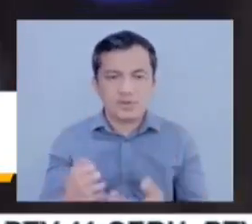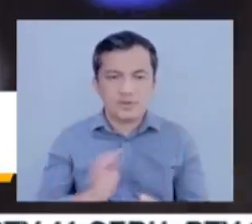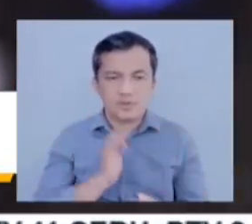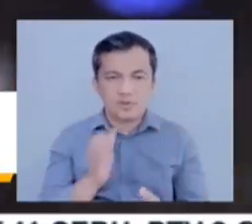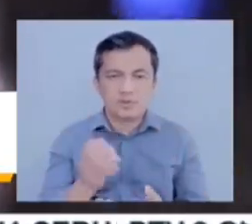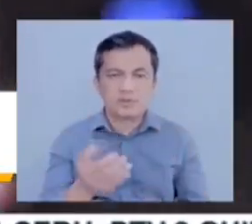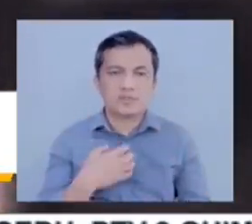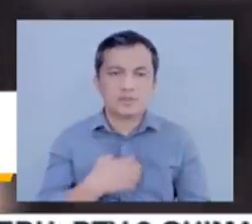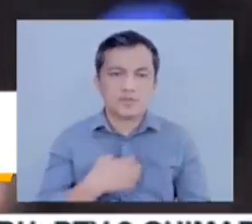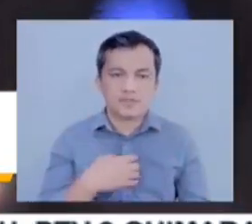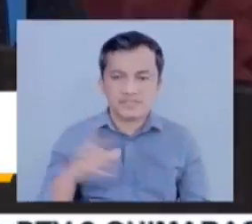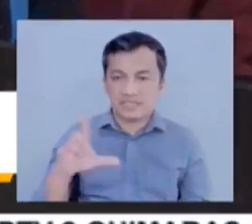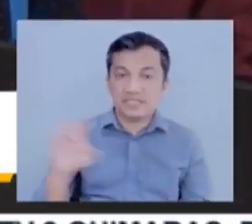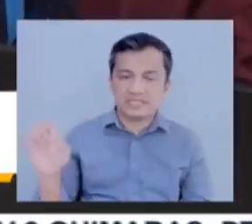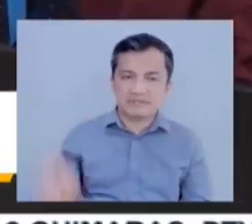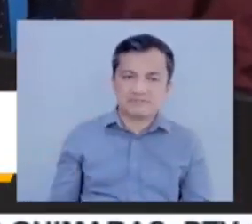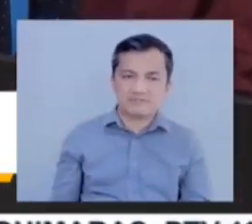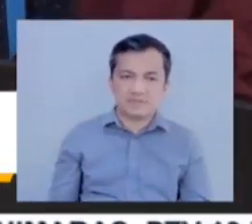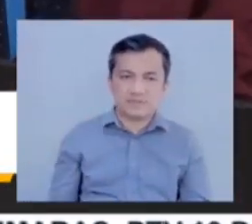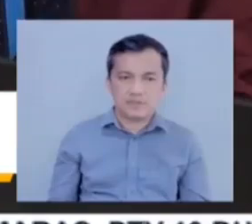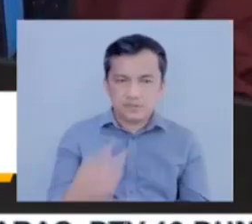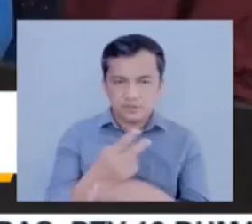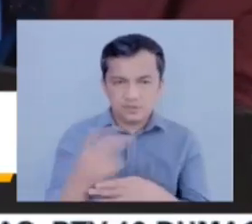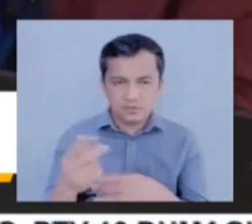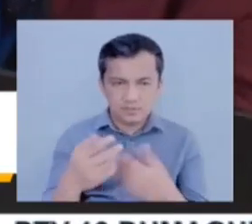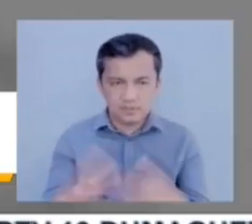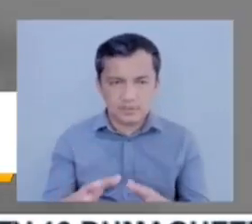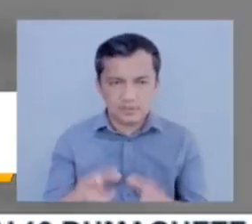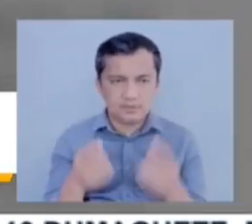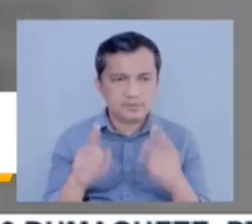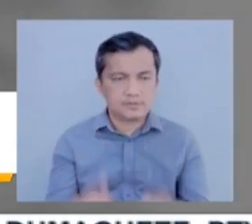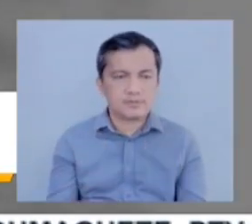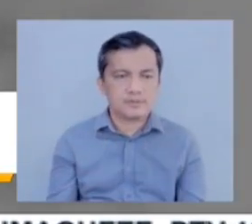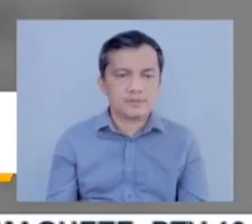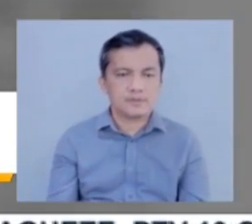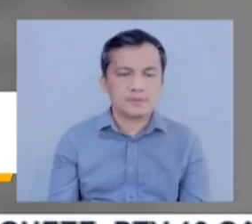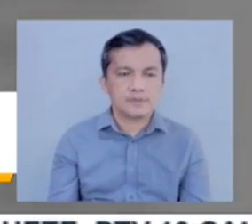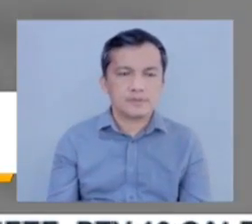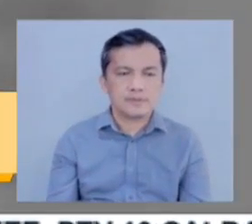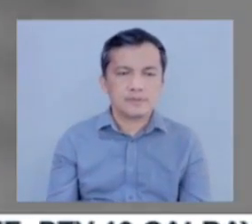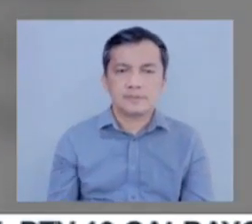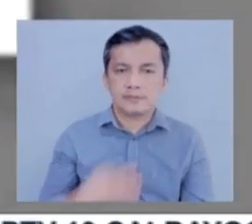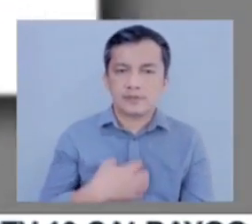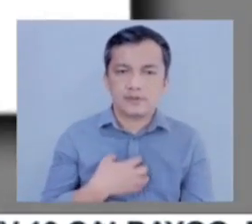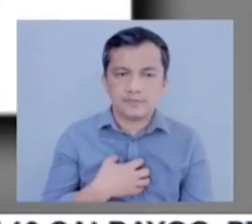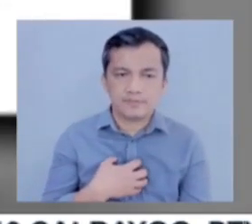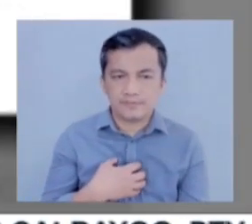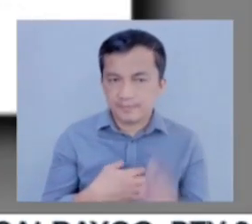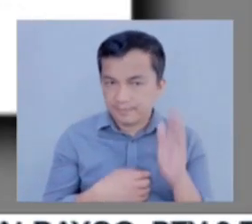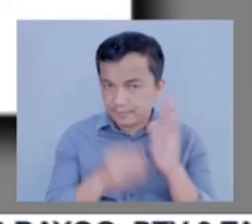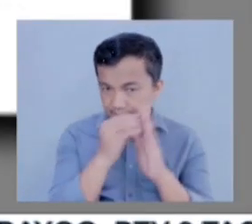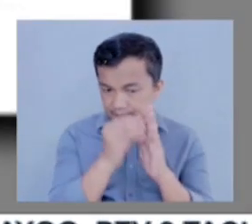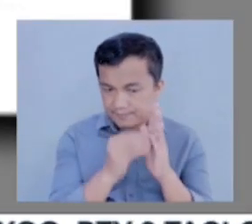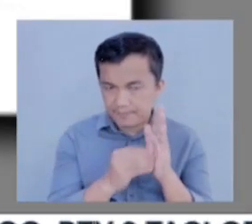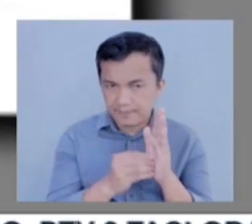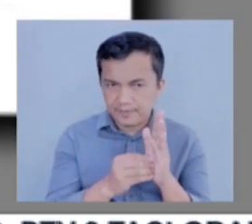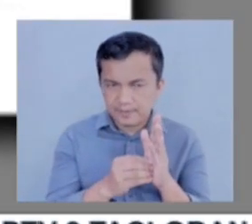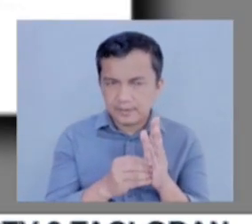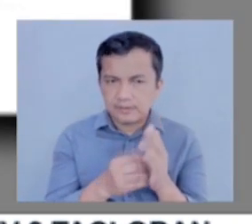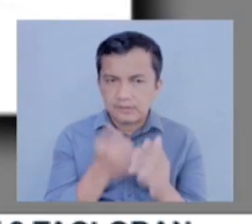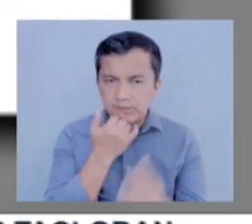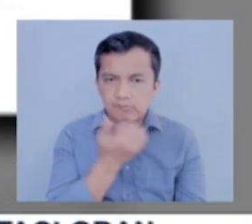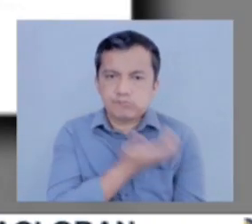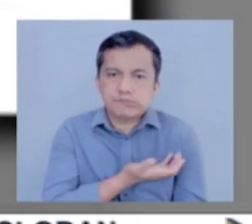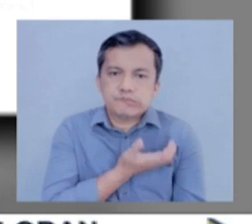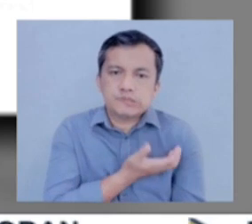Lee higit 2 linggo matapos itong mangyari. Sa kanilang reklamo, nakasaad na maituturing na improper conduct ang ginawa